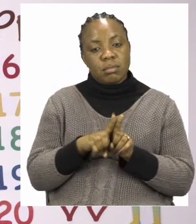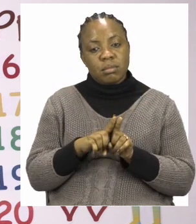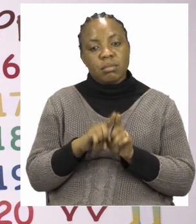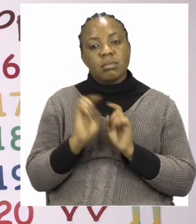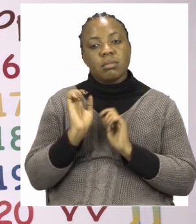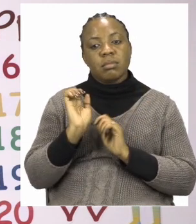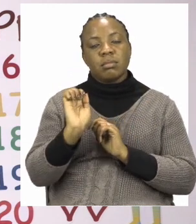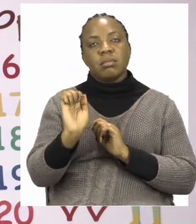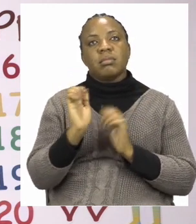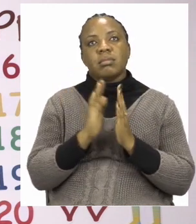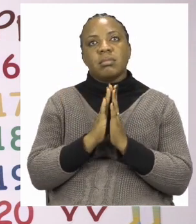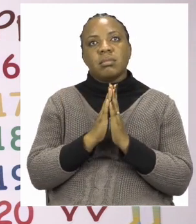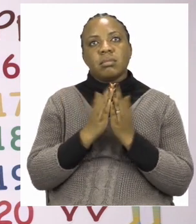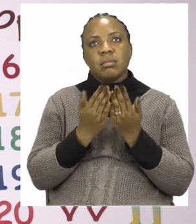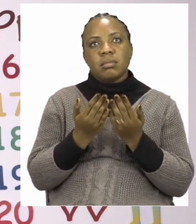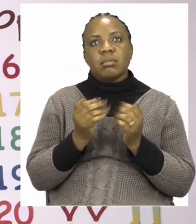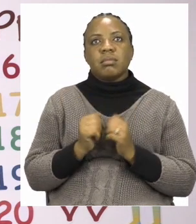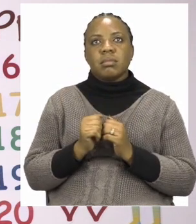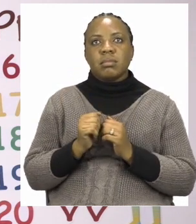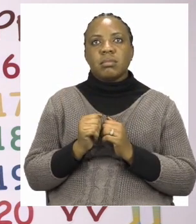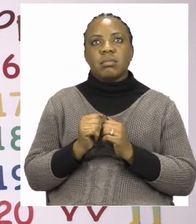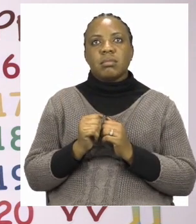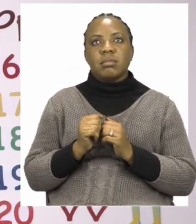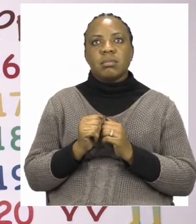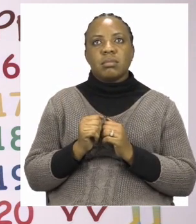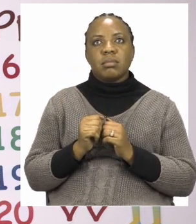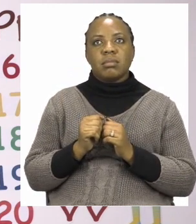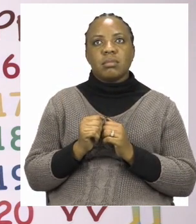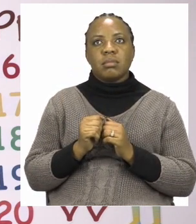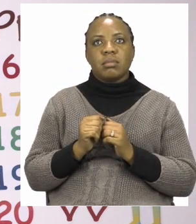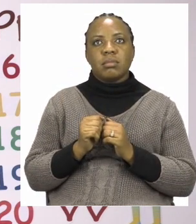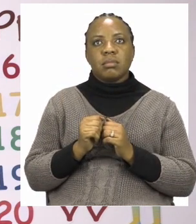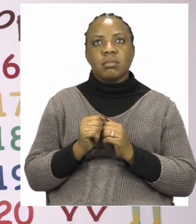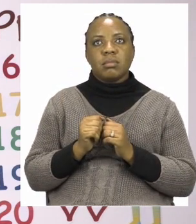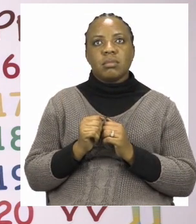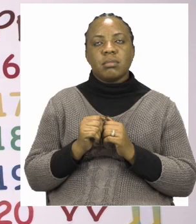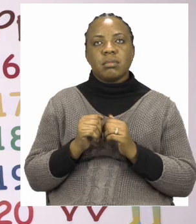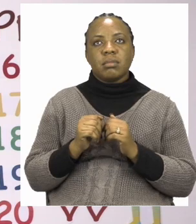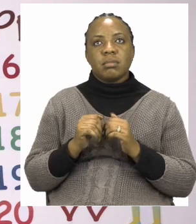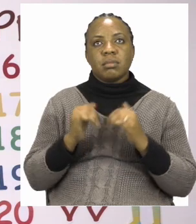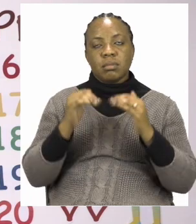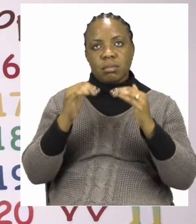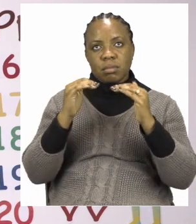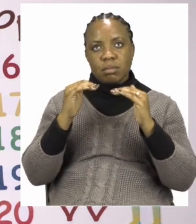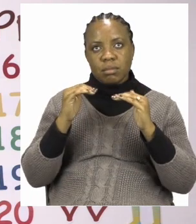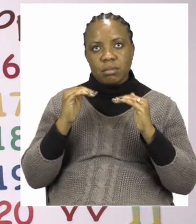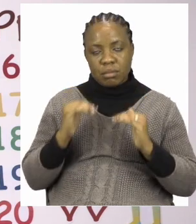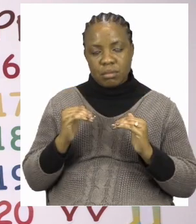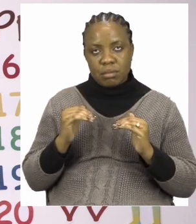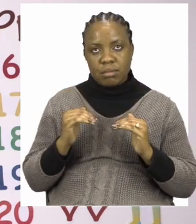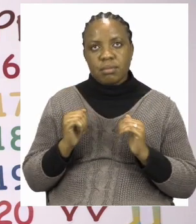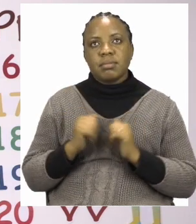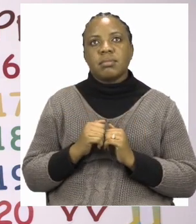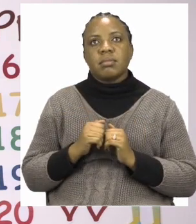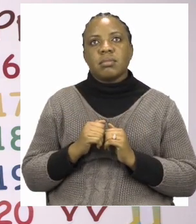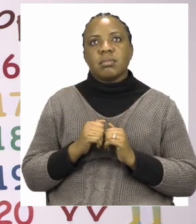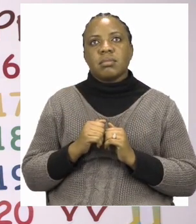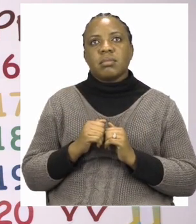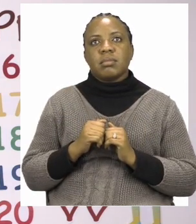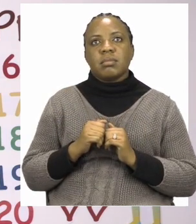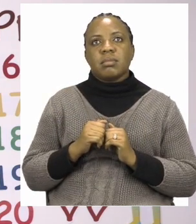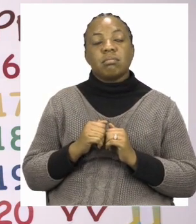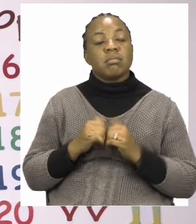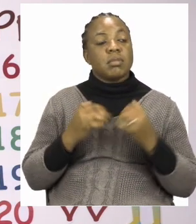doing those ones, you're now going to do it a different way. We're still doing place values, but this time they've actually given us